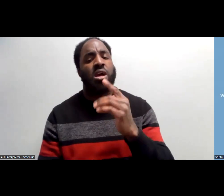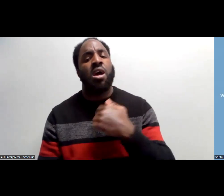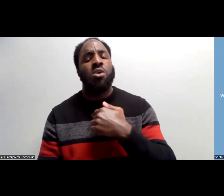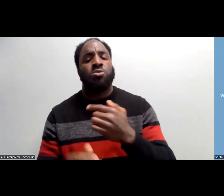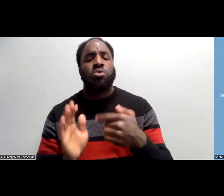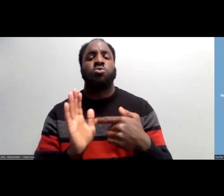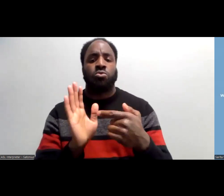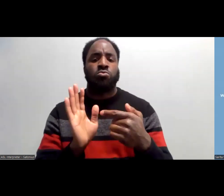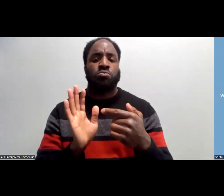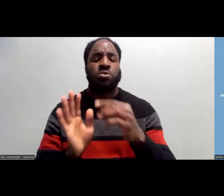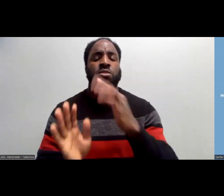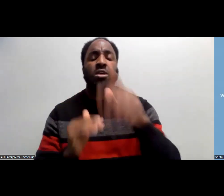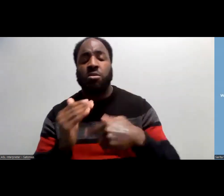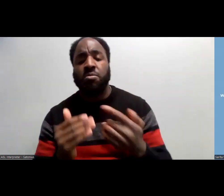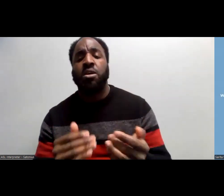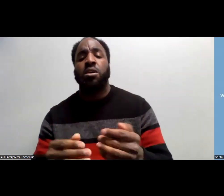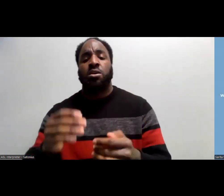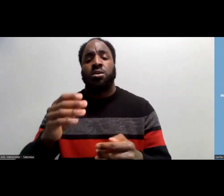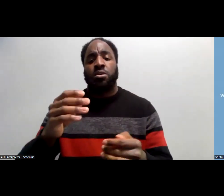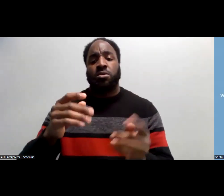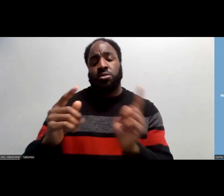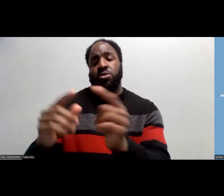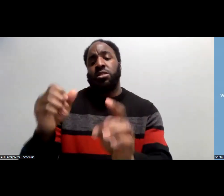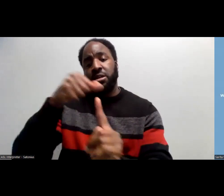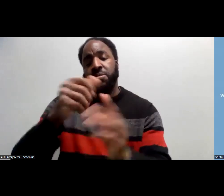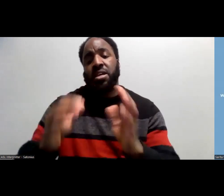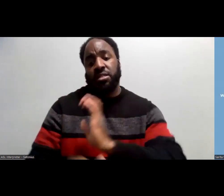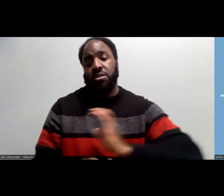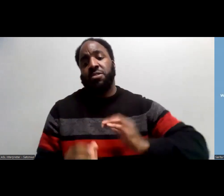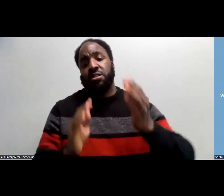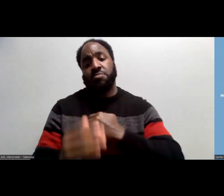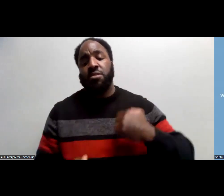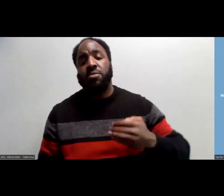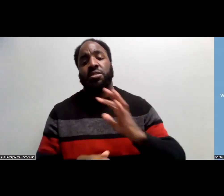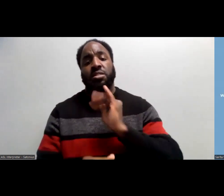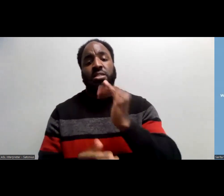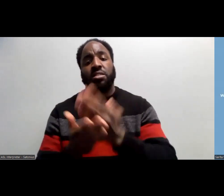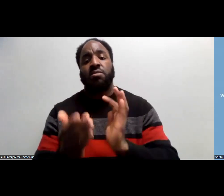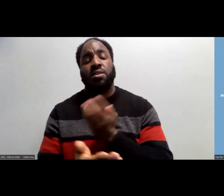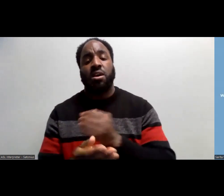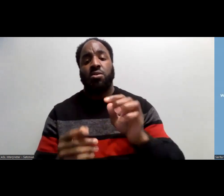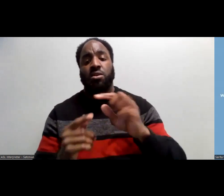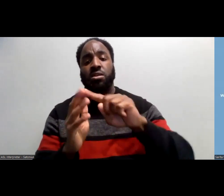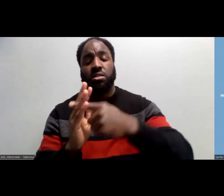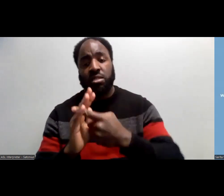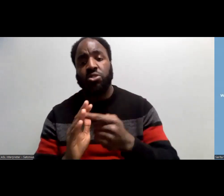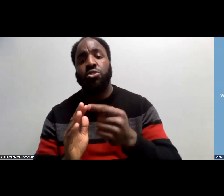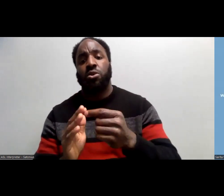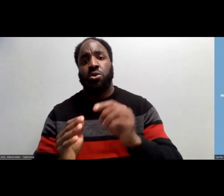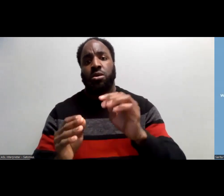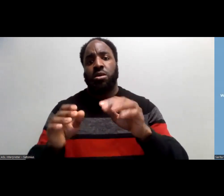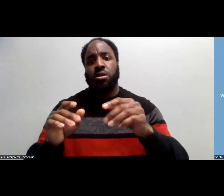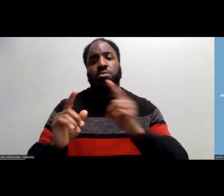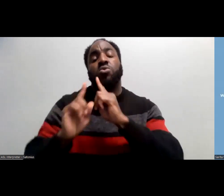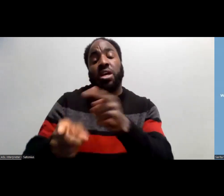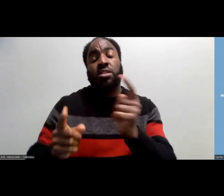certainly open it up also to the impact committee members as well, is some of kind of our initial process, you know, reactions to the process, kind of